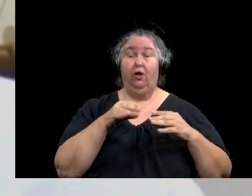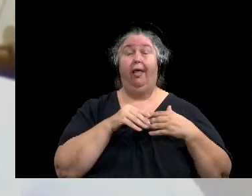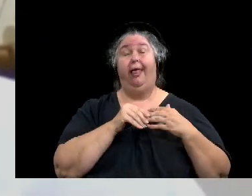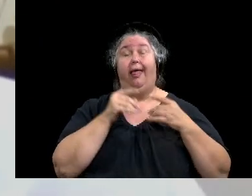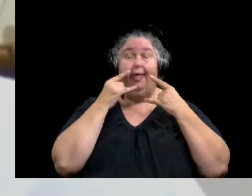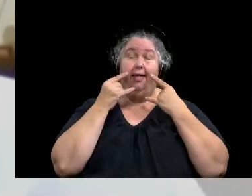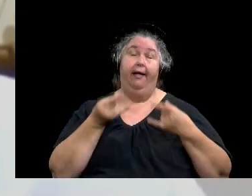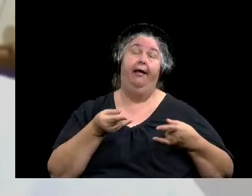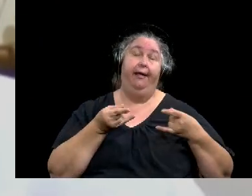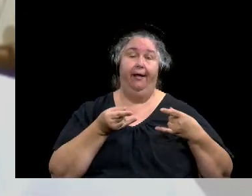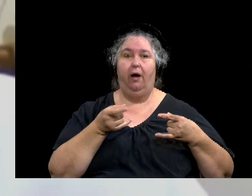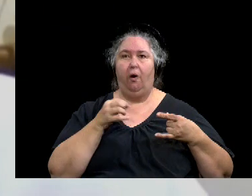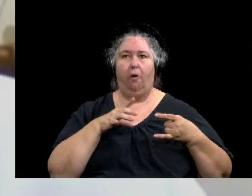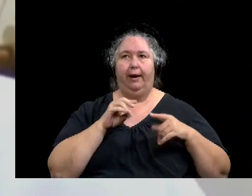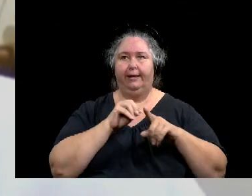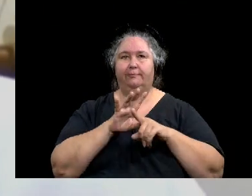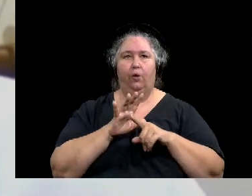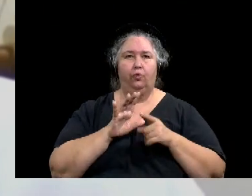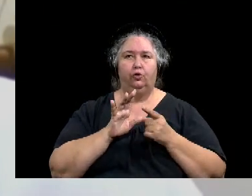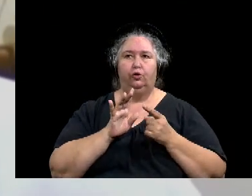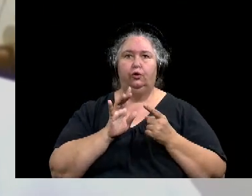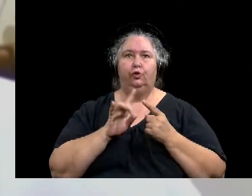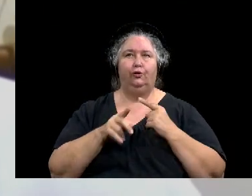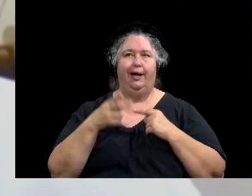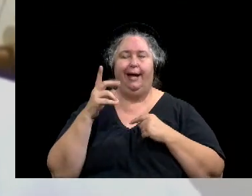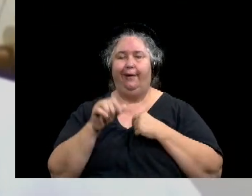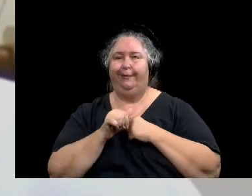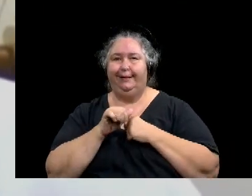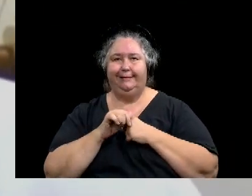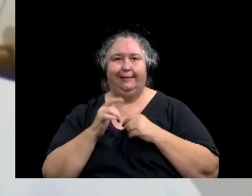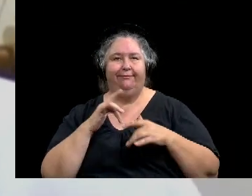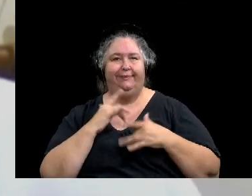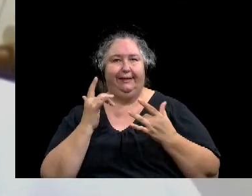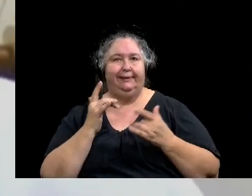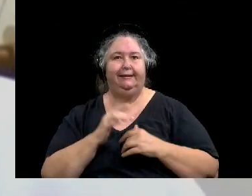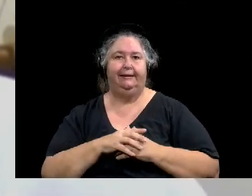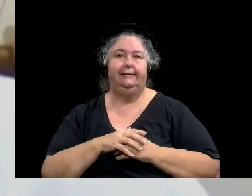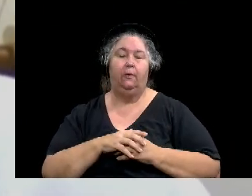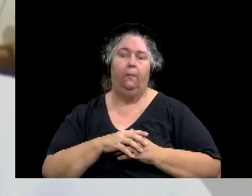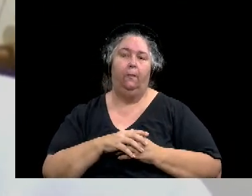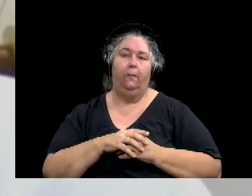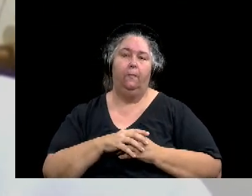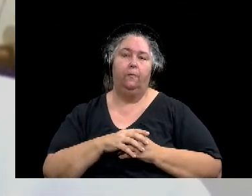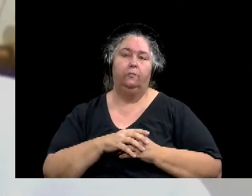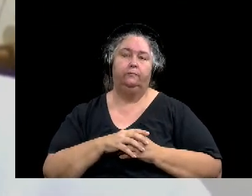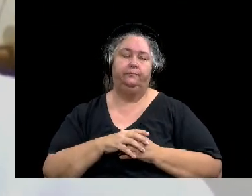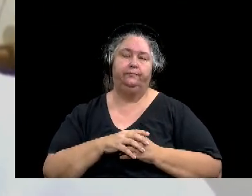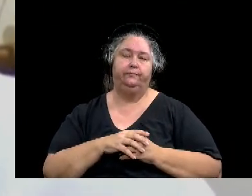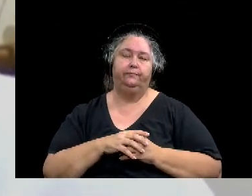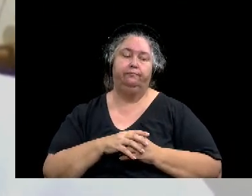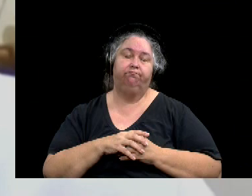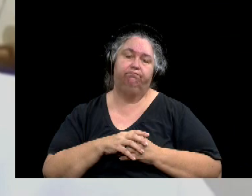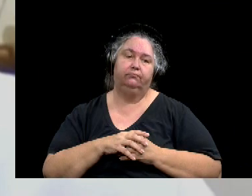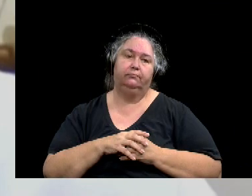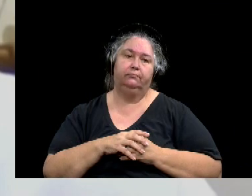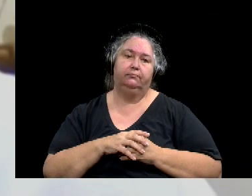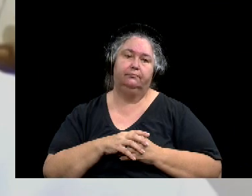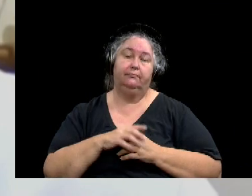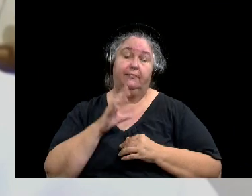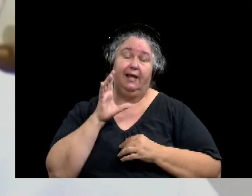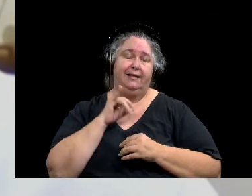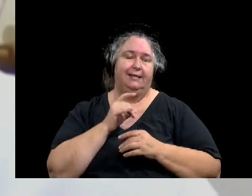or exposures to high-risk events. So I